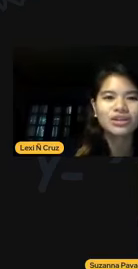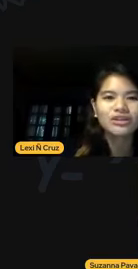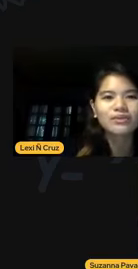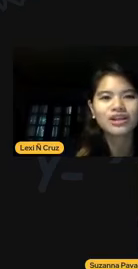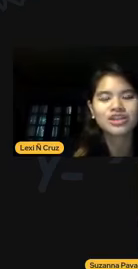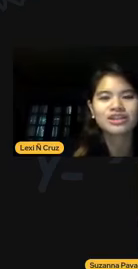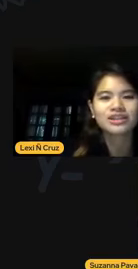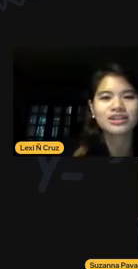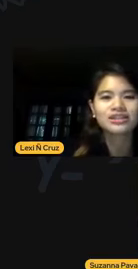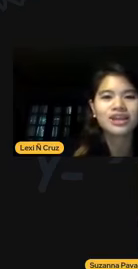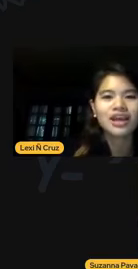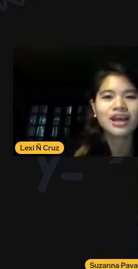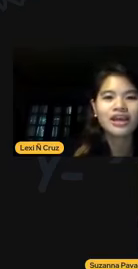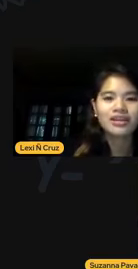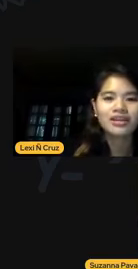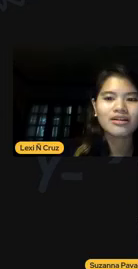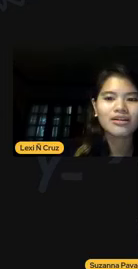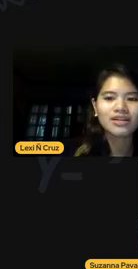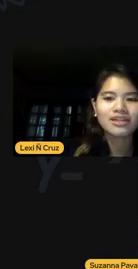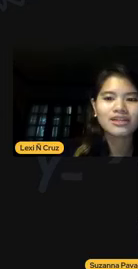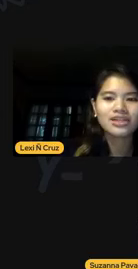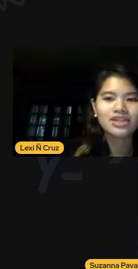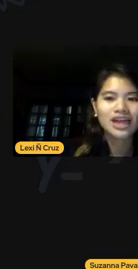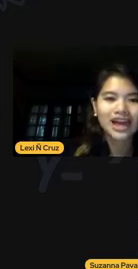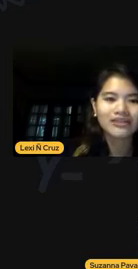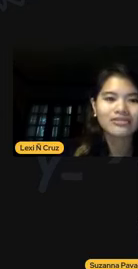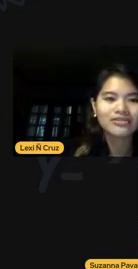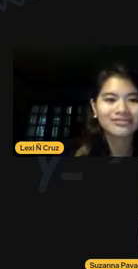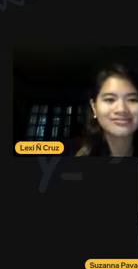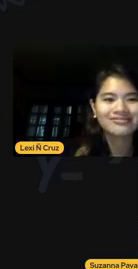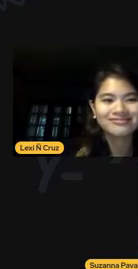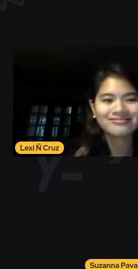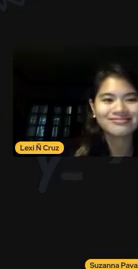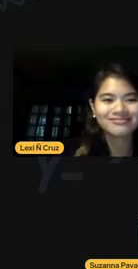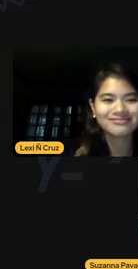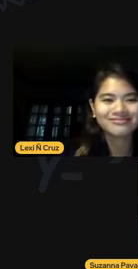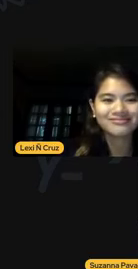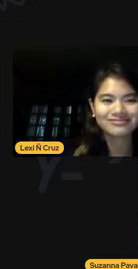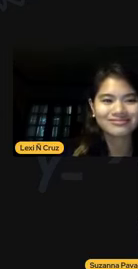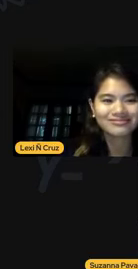pageant, what other projects does the organization have?